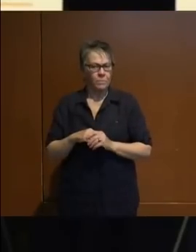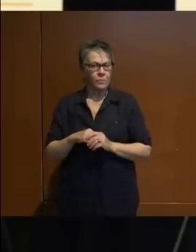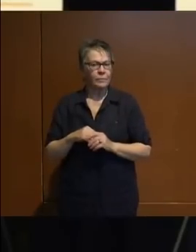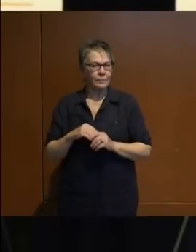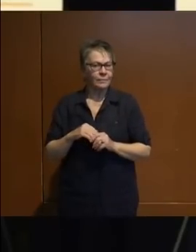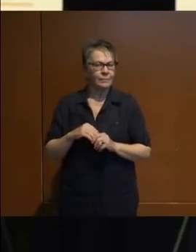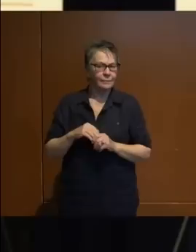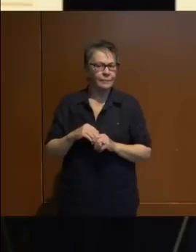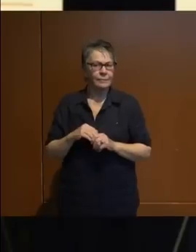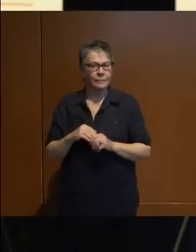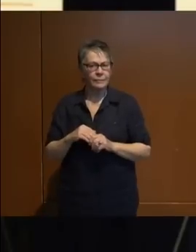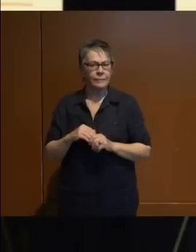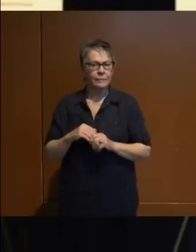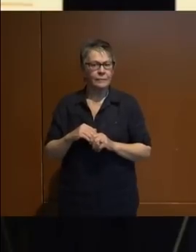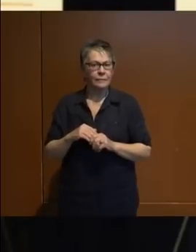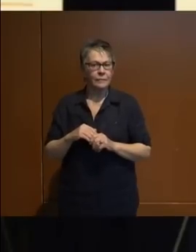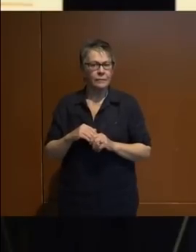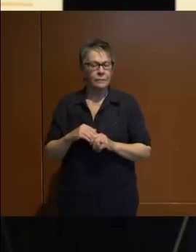being so